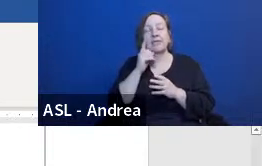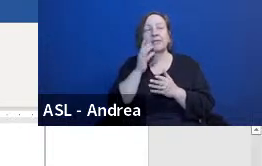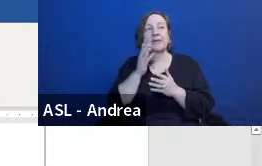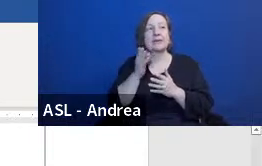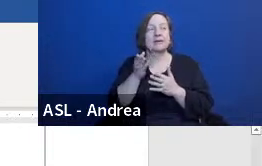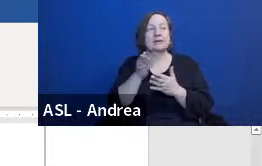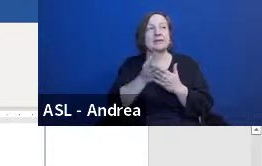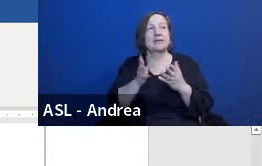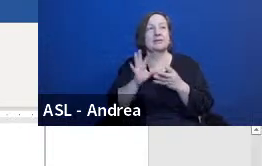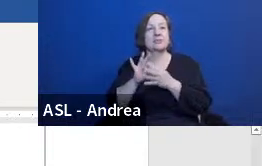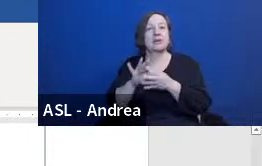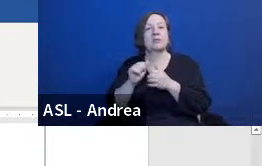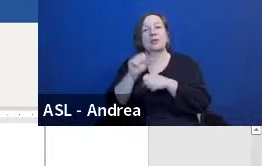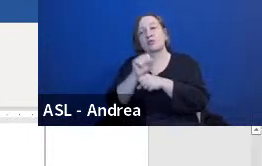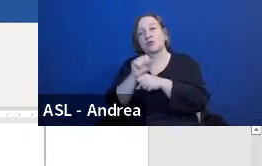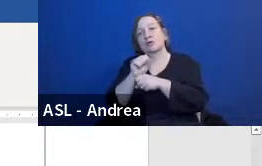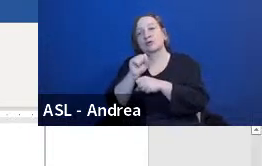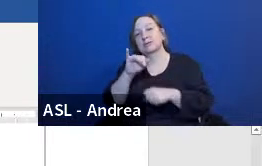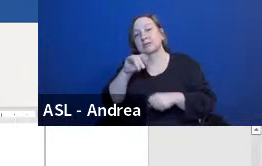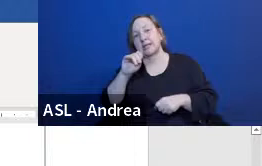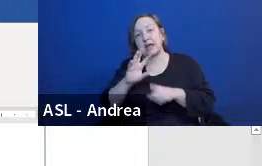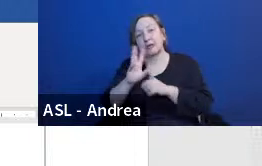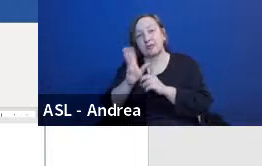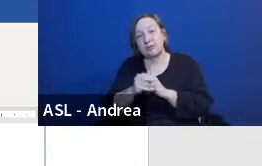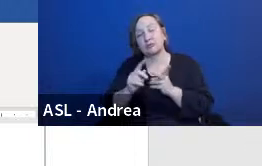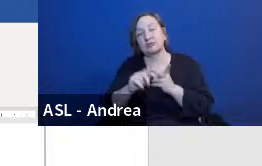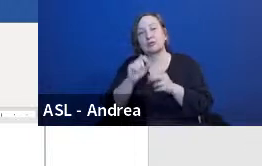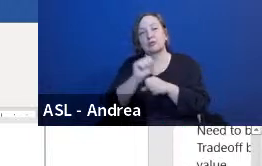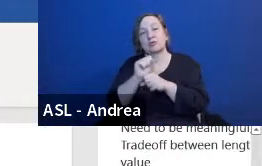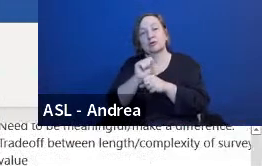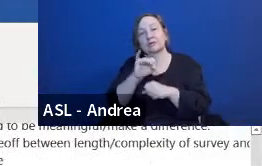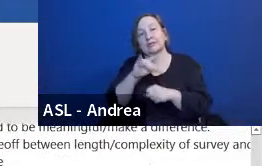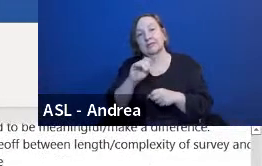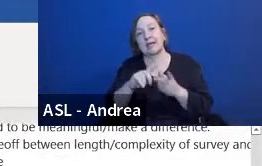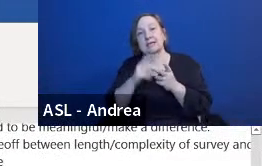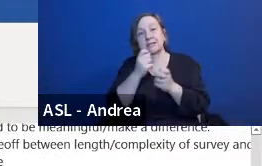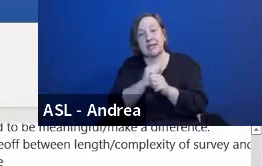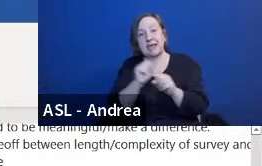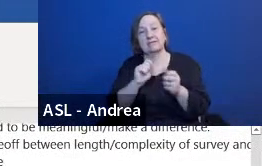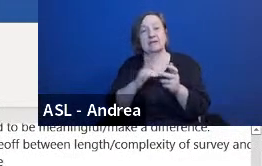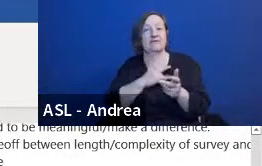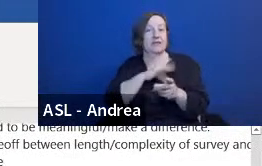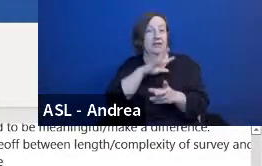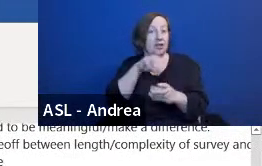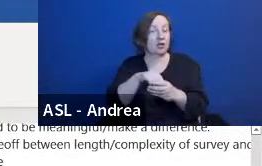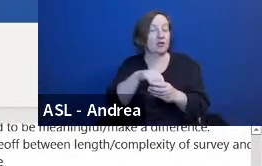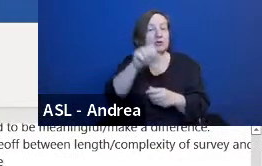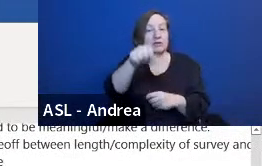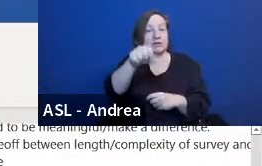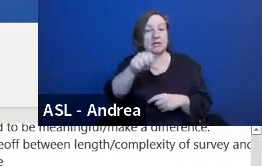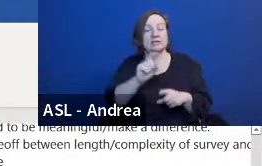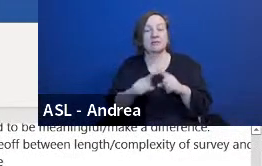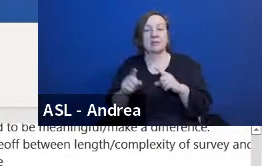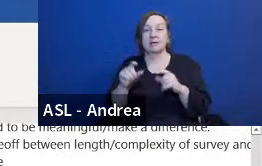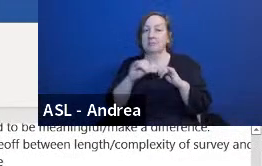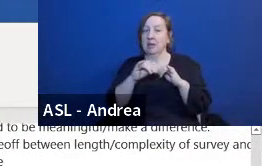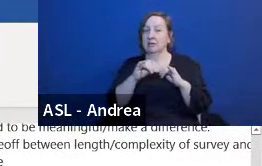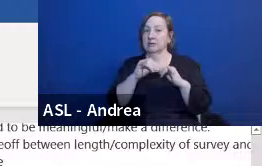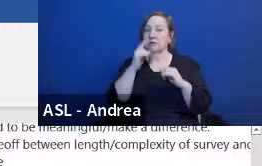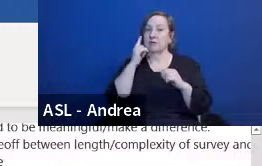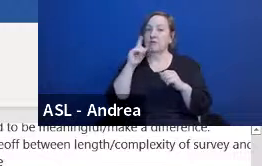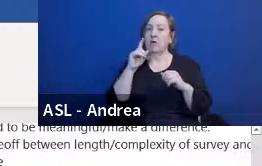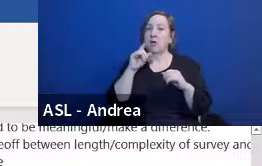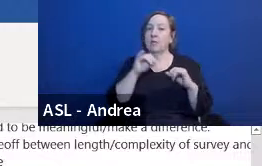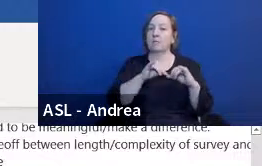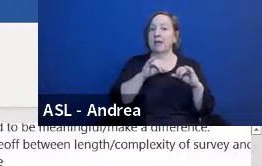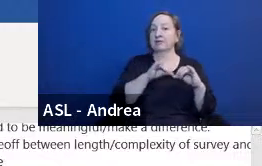like worksite culture, worksite safety, feeling included. I like that. I just worry, like measures for measure's sakes is